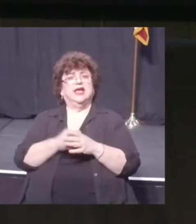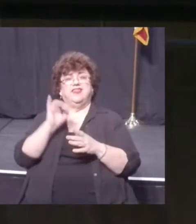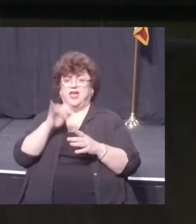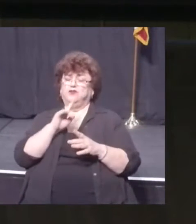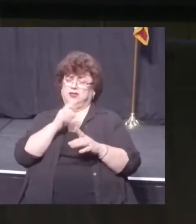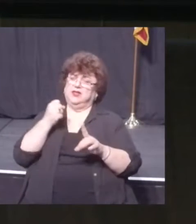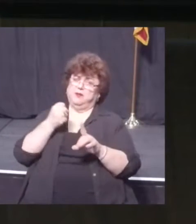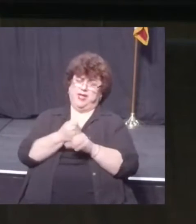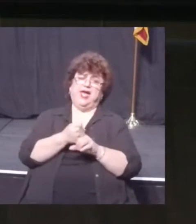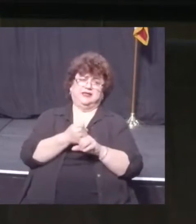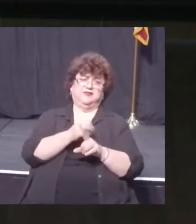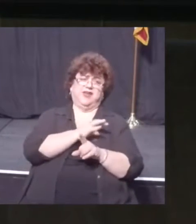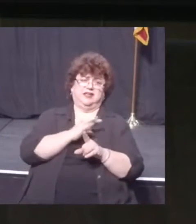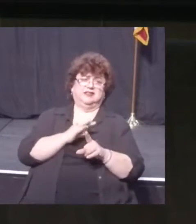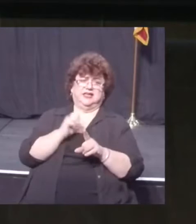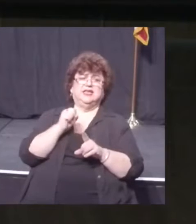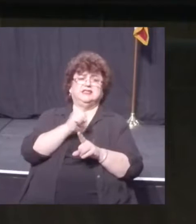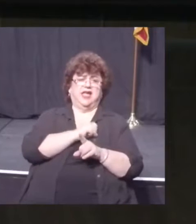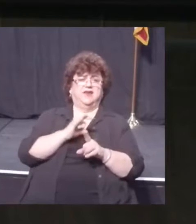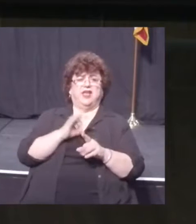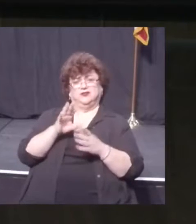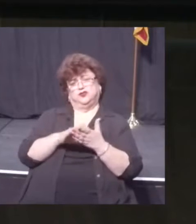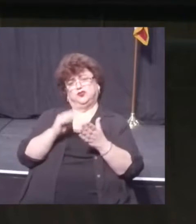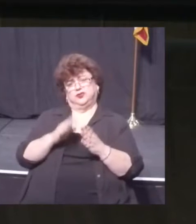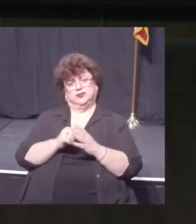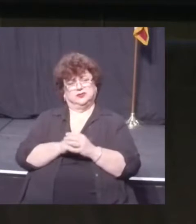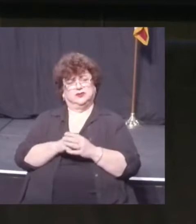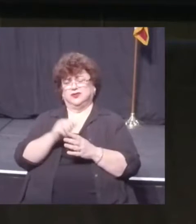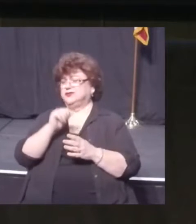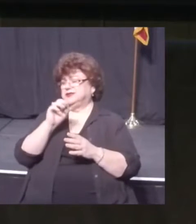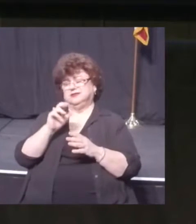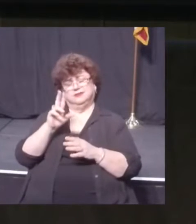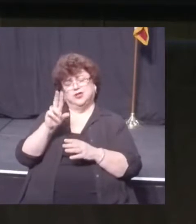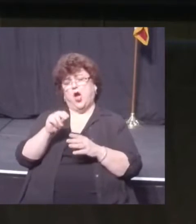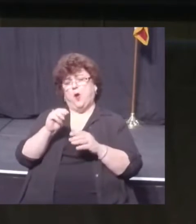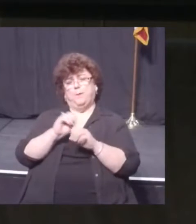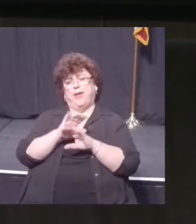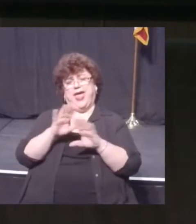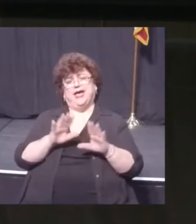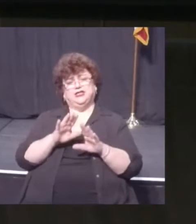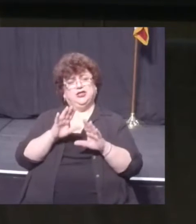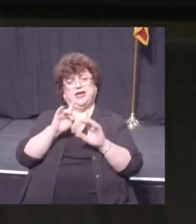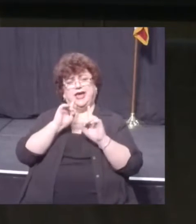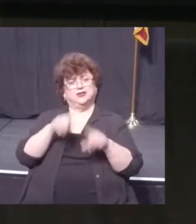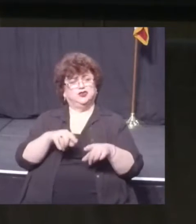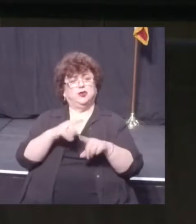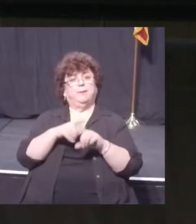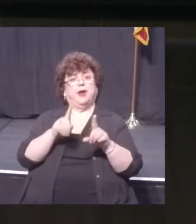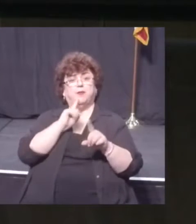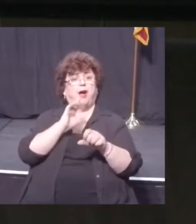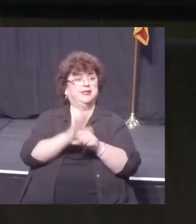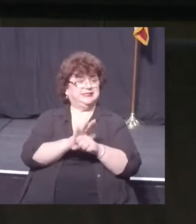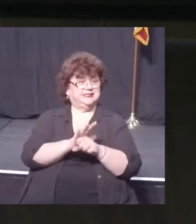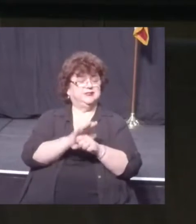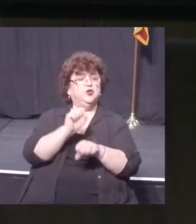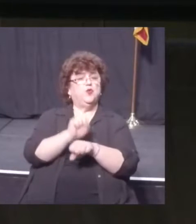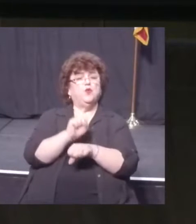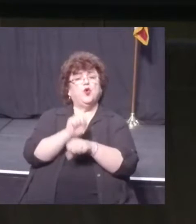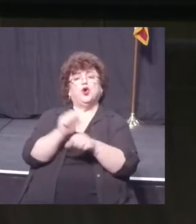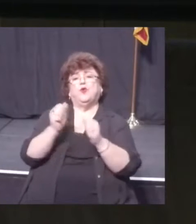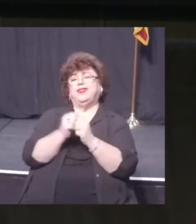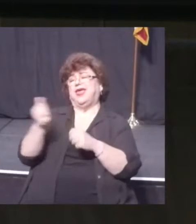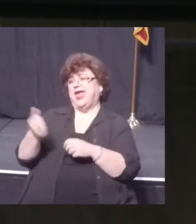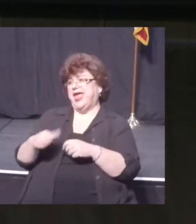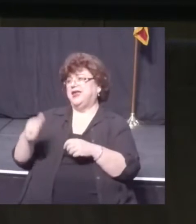faculty, staff, and students. There aren't any magic answers, but I can promise that we will work with